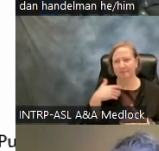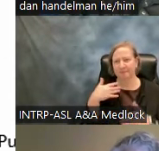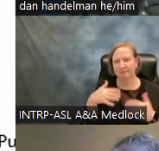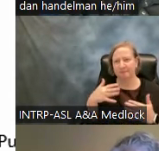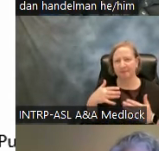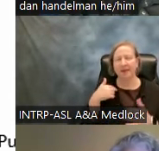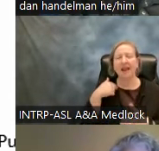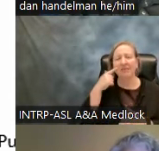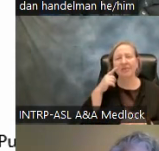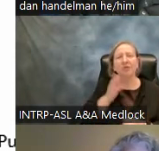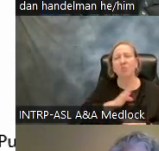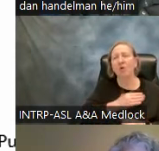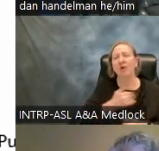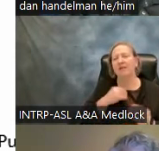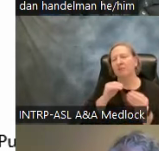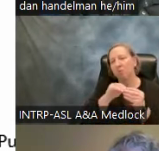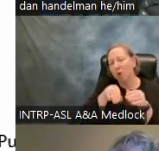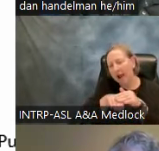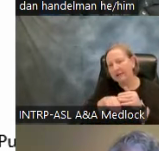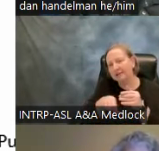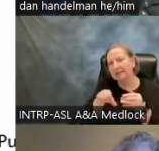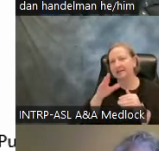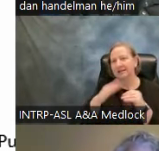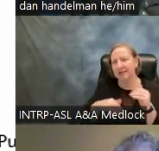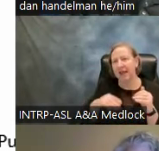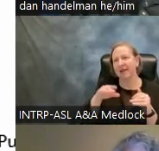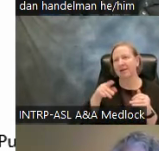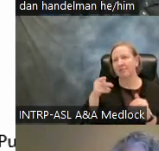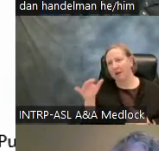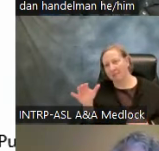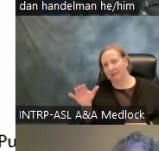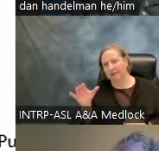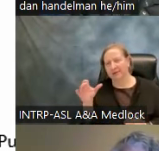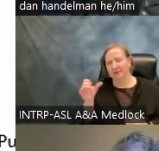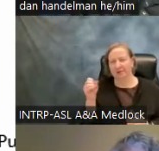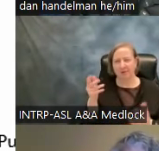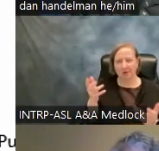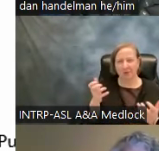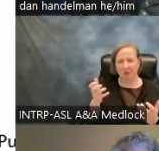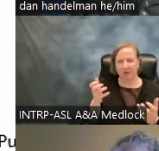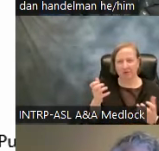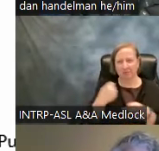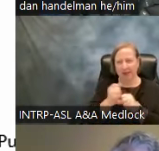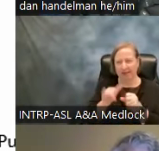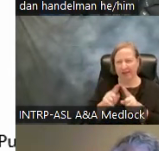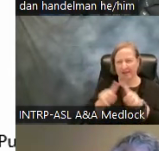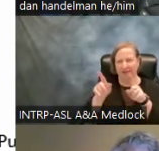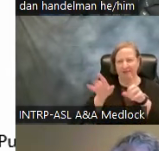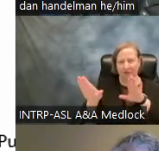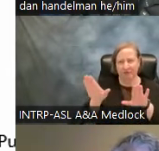I think the board has greater access than the public does. So that's why I want to make that distinction.